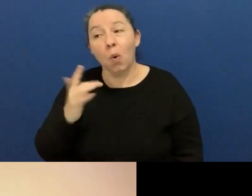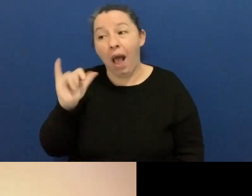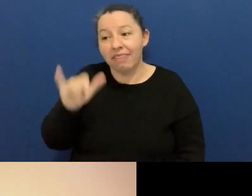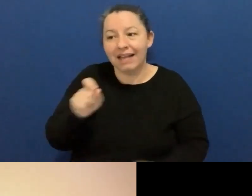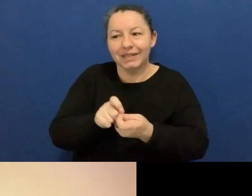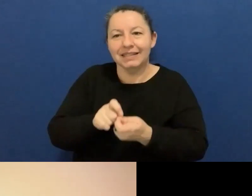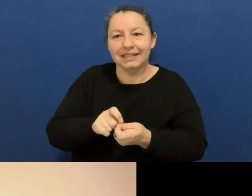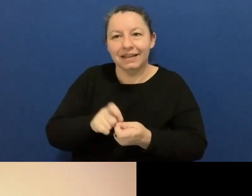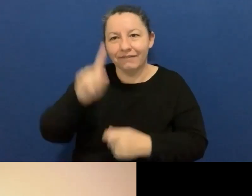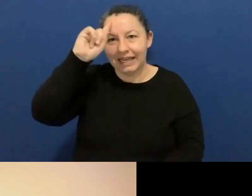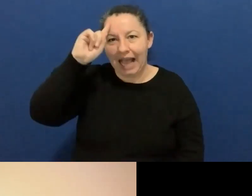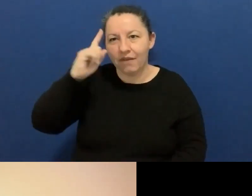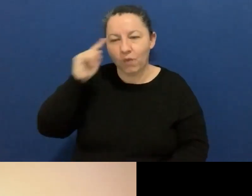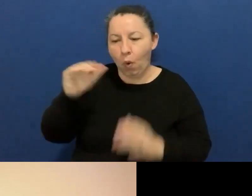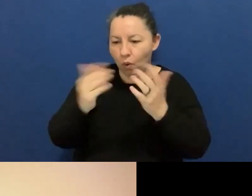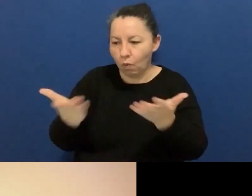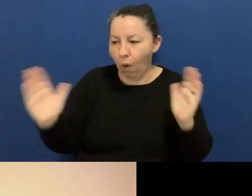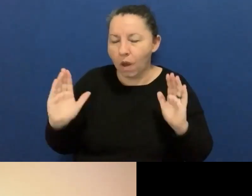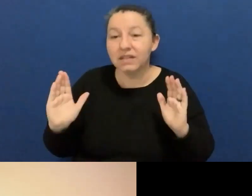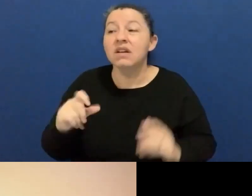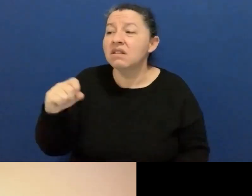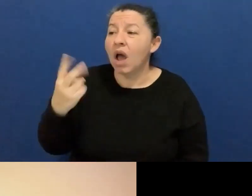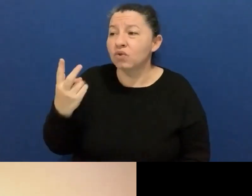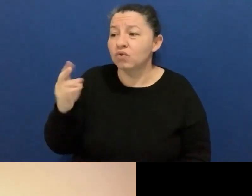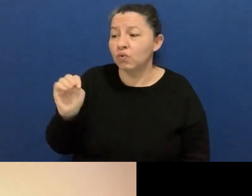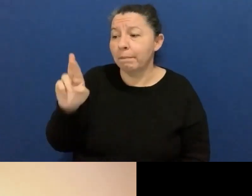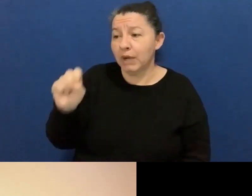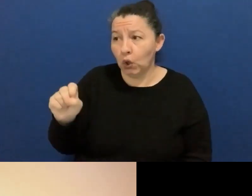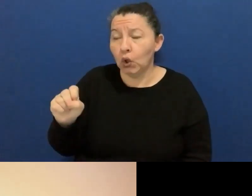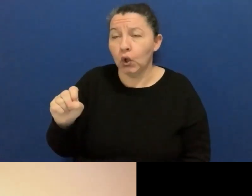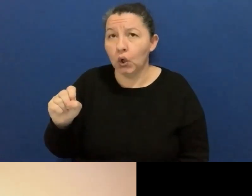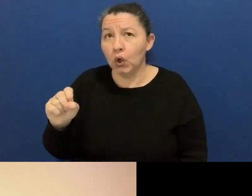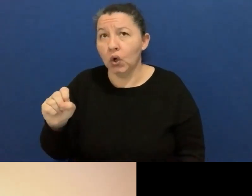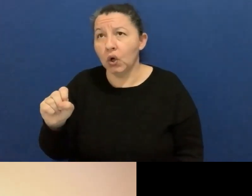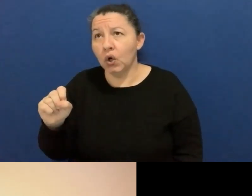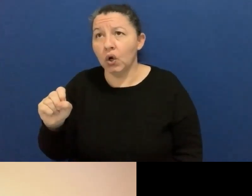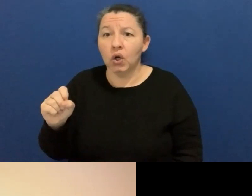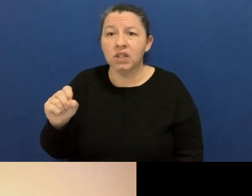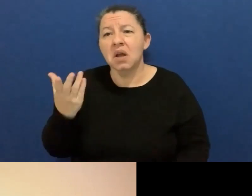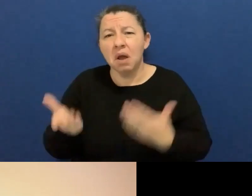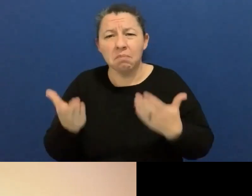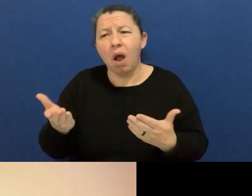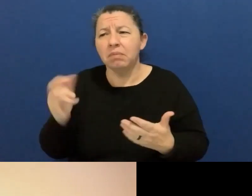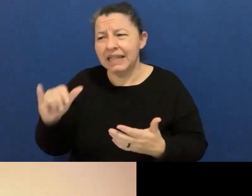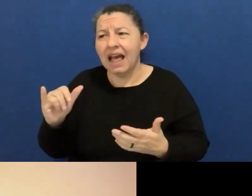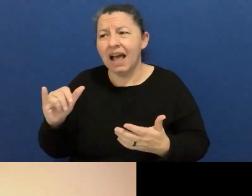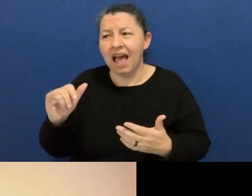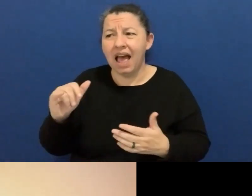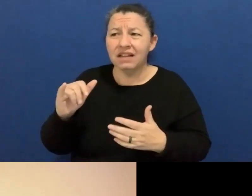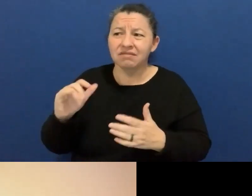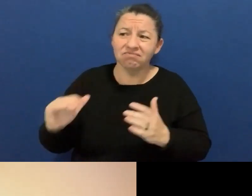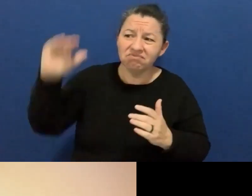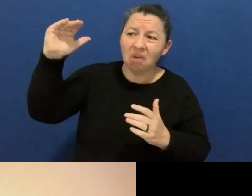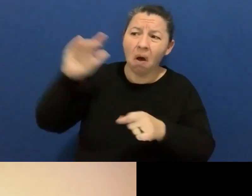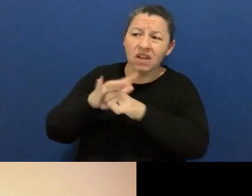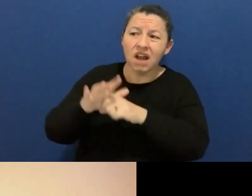starting? Yeah, okay, so 2 meters, and probably tall enough to, you know, just not see